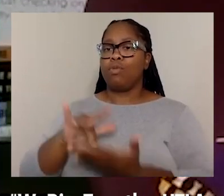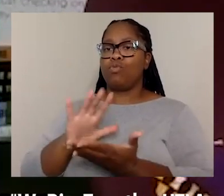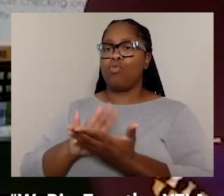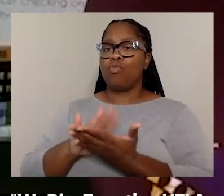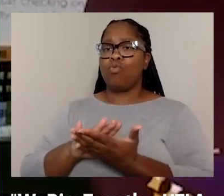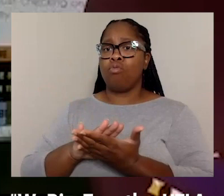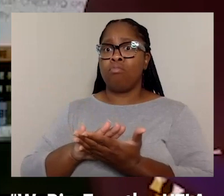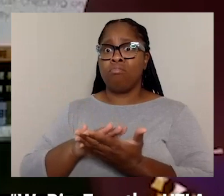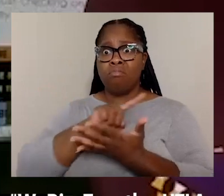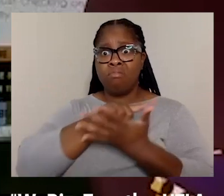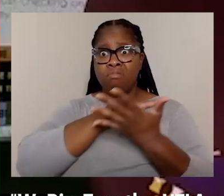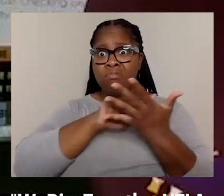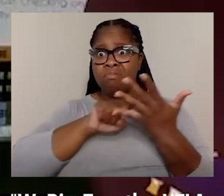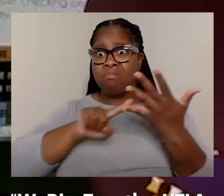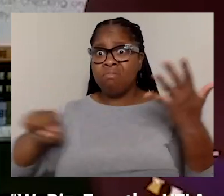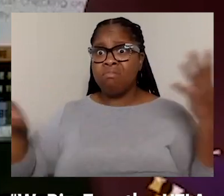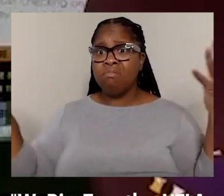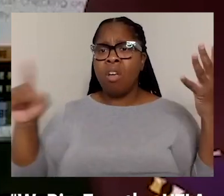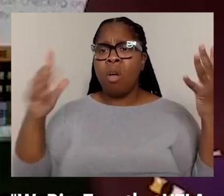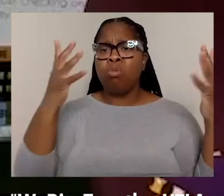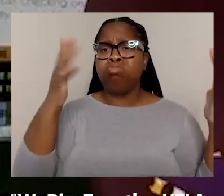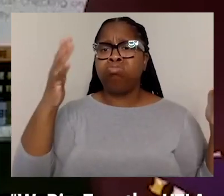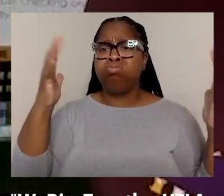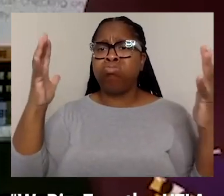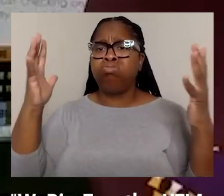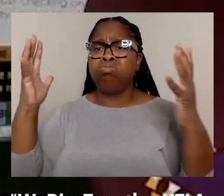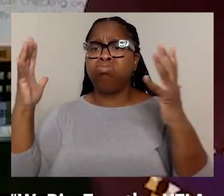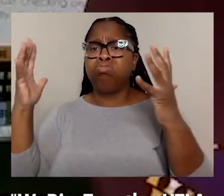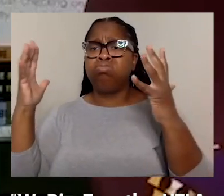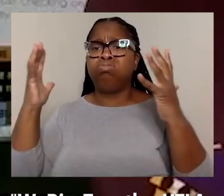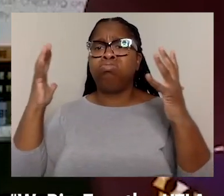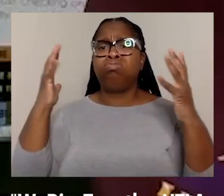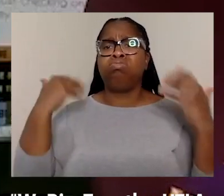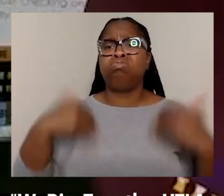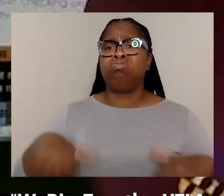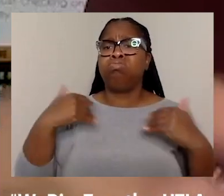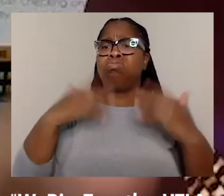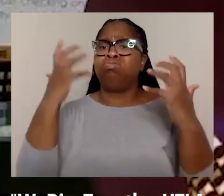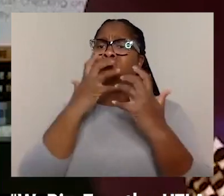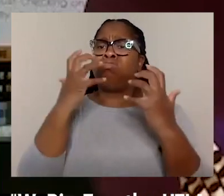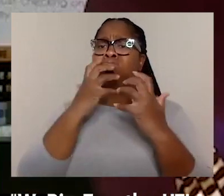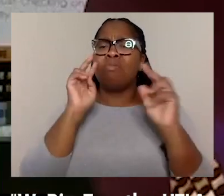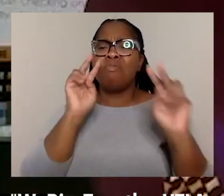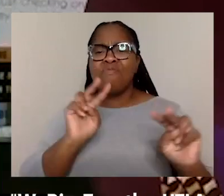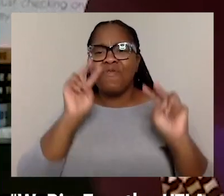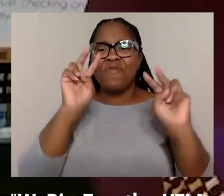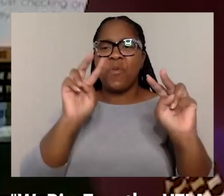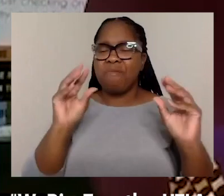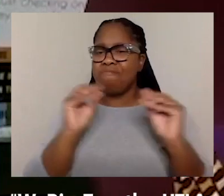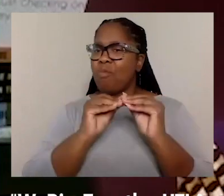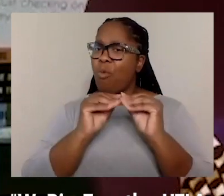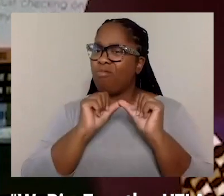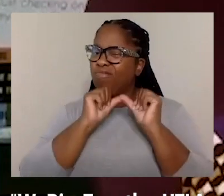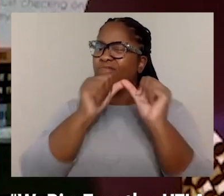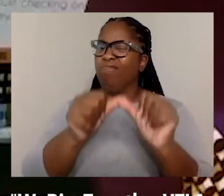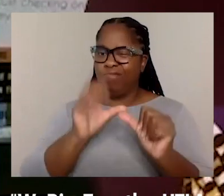applaud all of these educators and look forward to more to come.